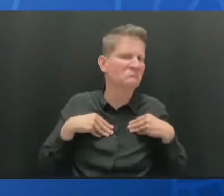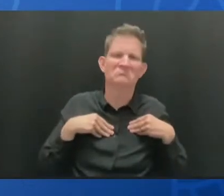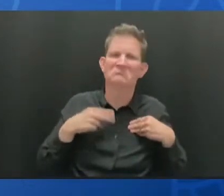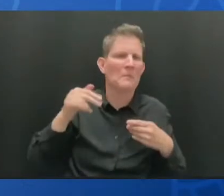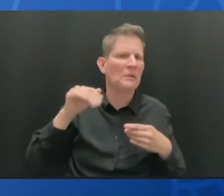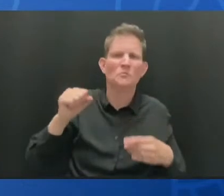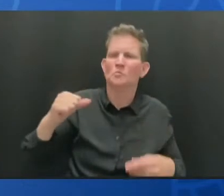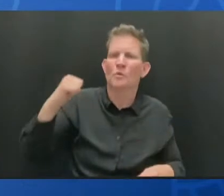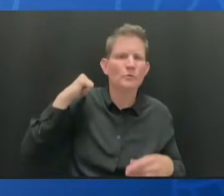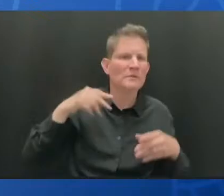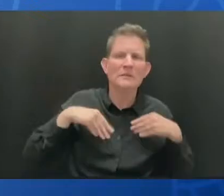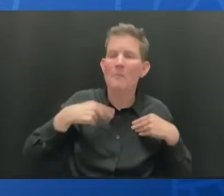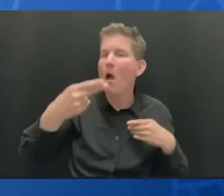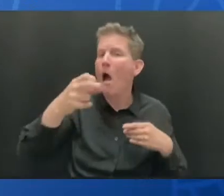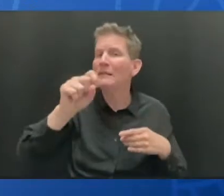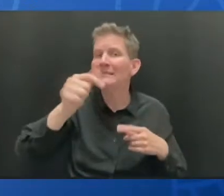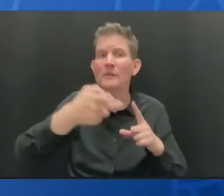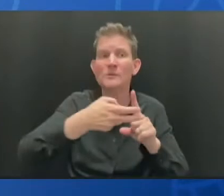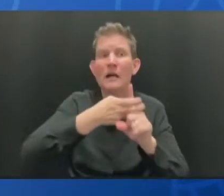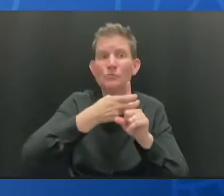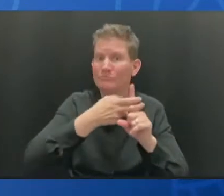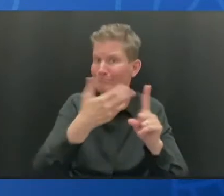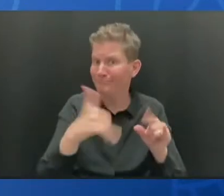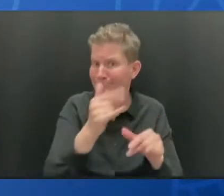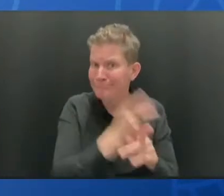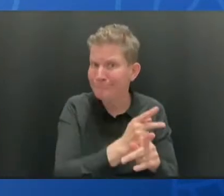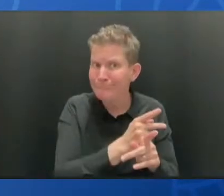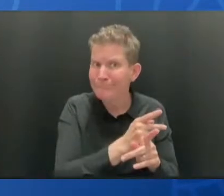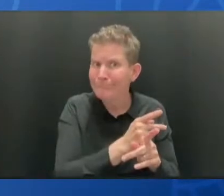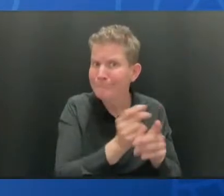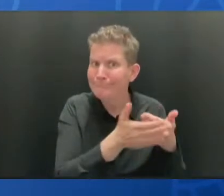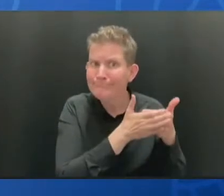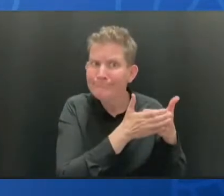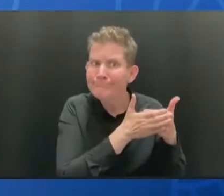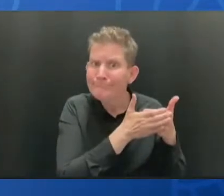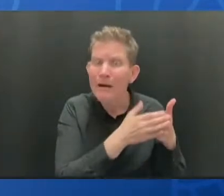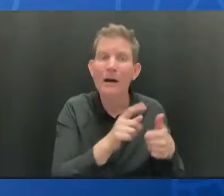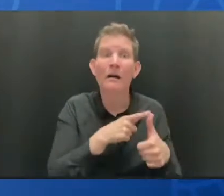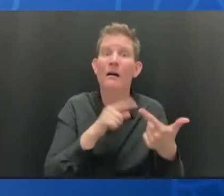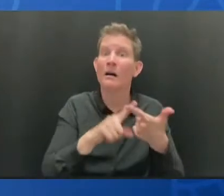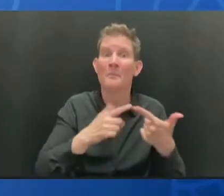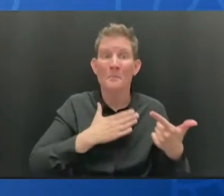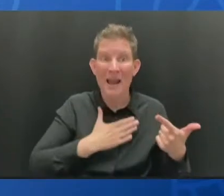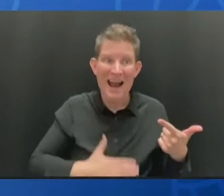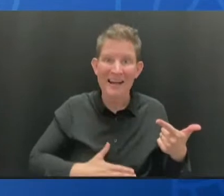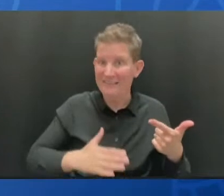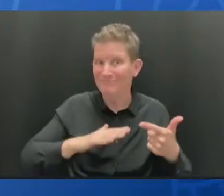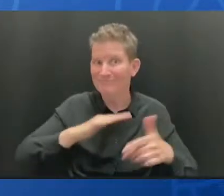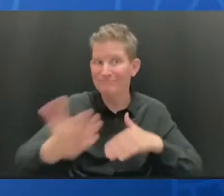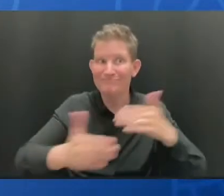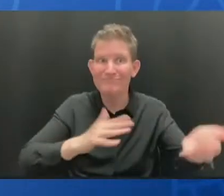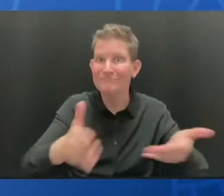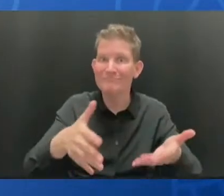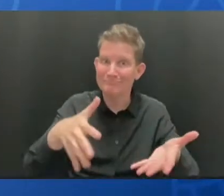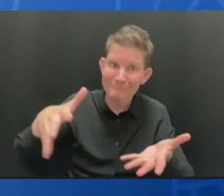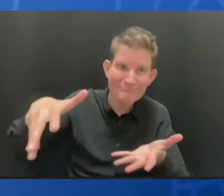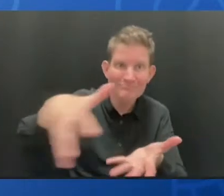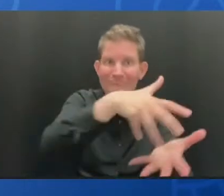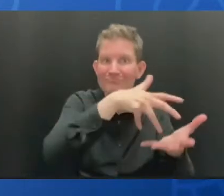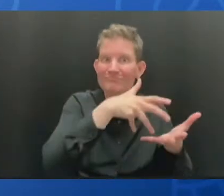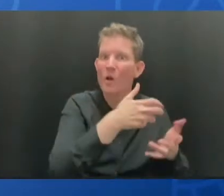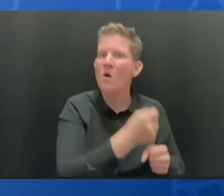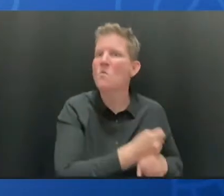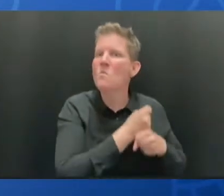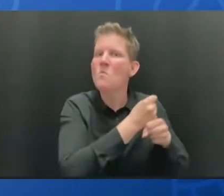hold hostages, but the bodies of the people that they've murdered. And they've refused to do the one thing that could stop this in a